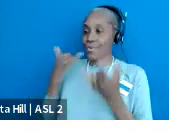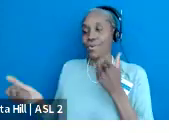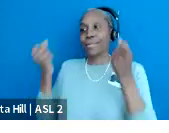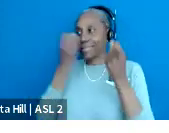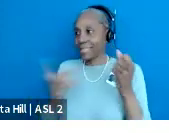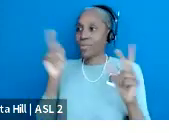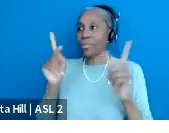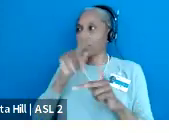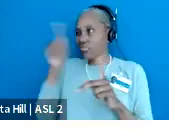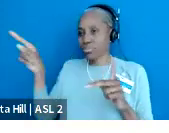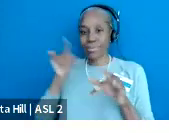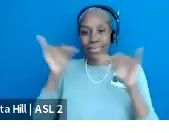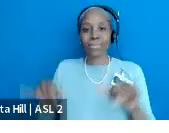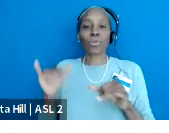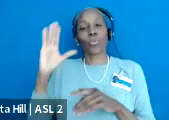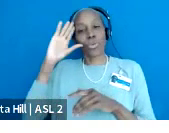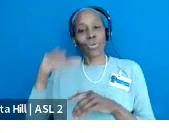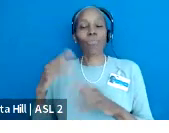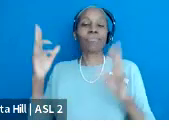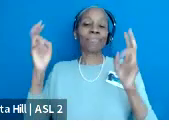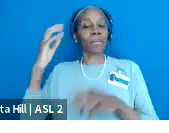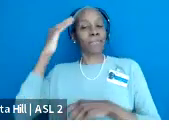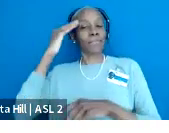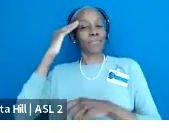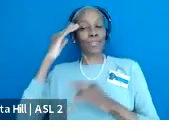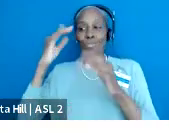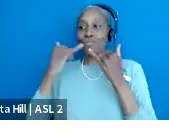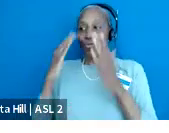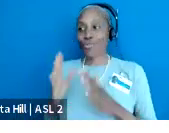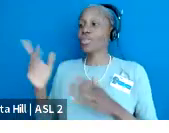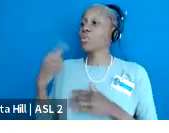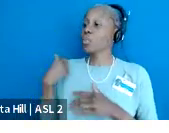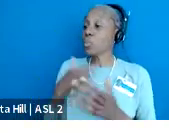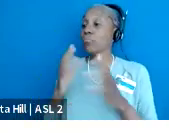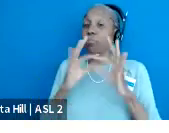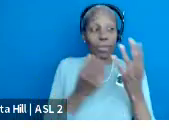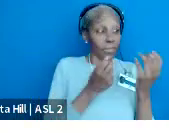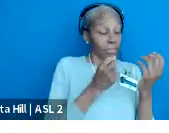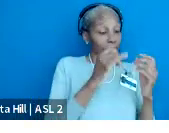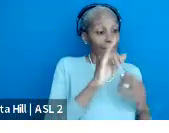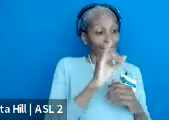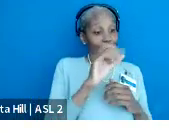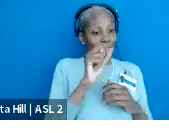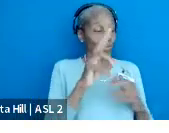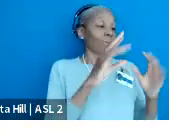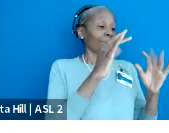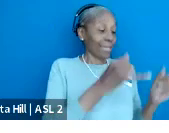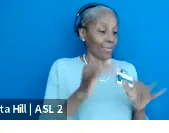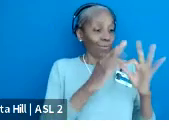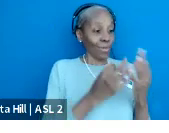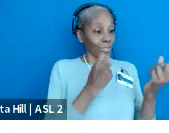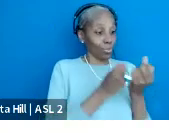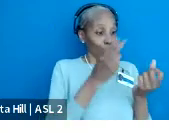several folks in our system that are known to us as familiar callers. We work with the Individual and Family Support Unit, as Anthony just mentioned, with the state